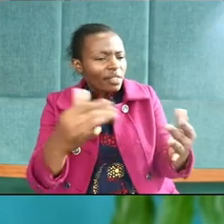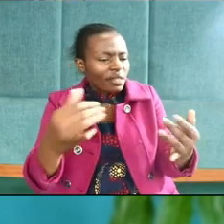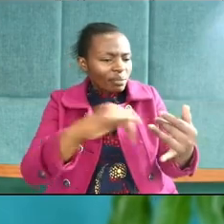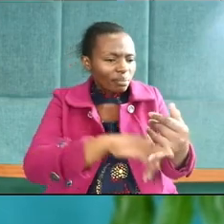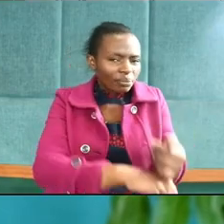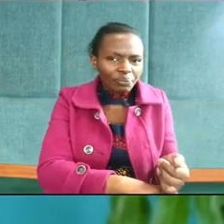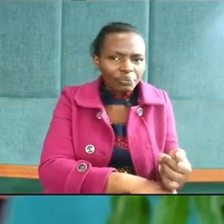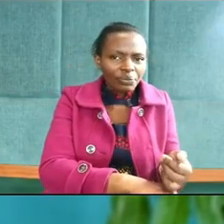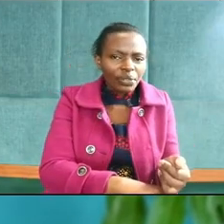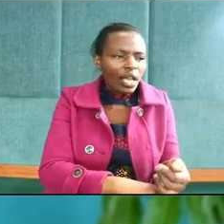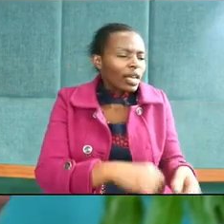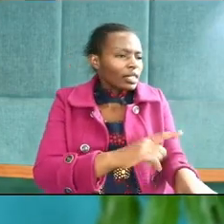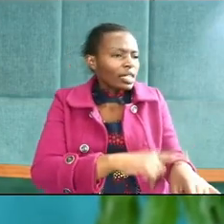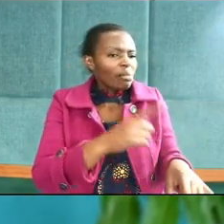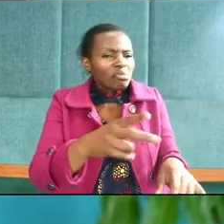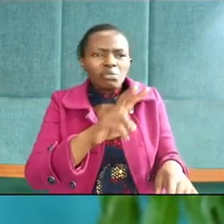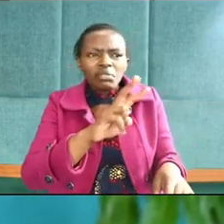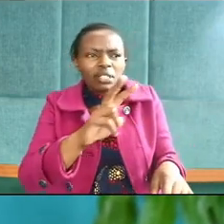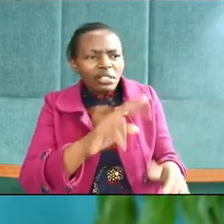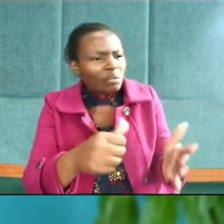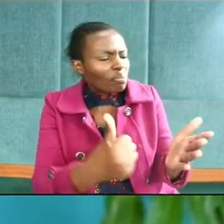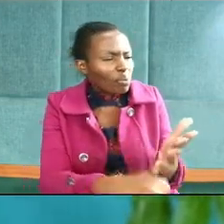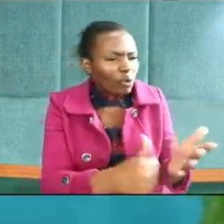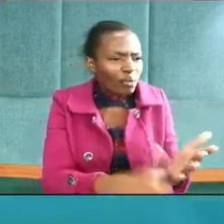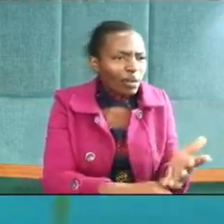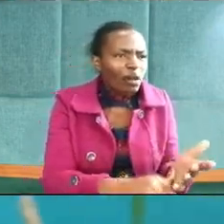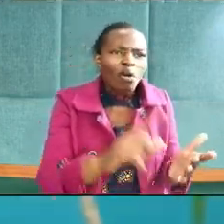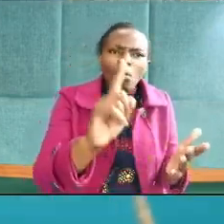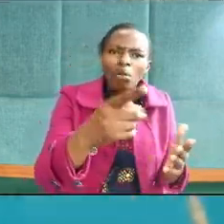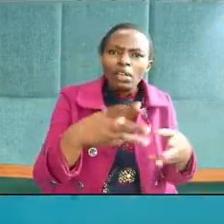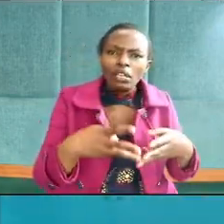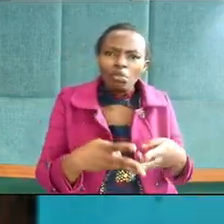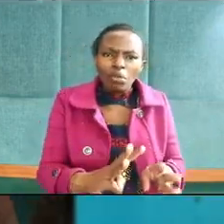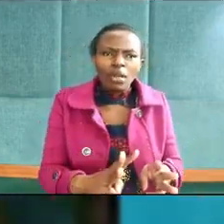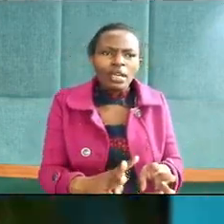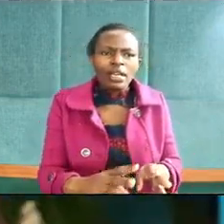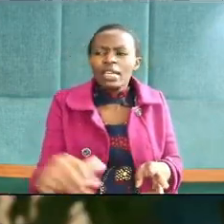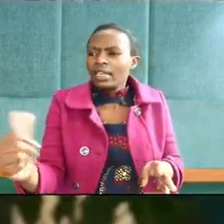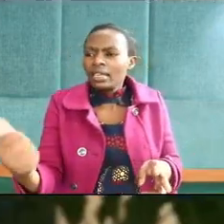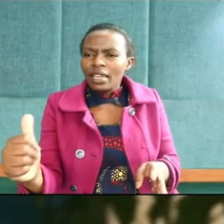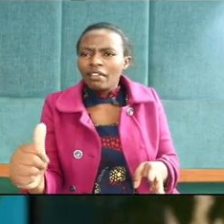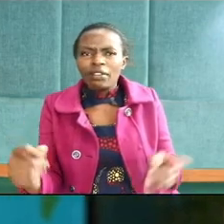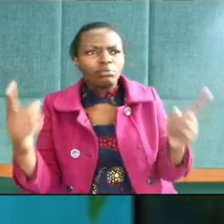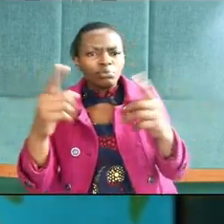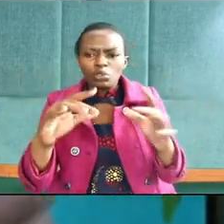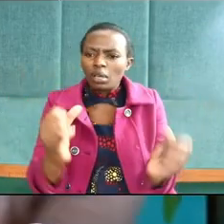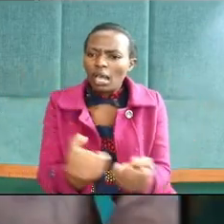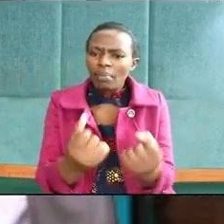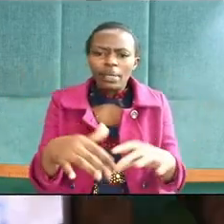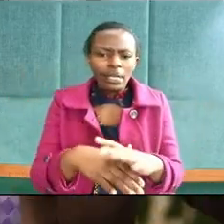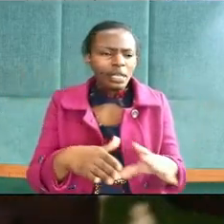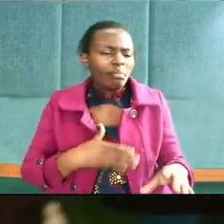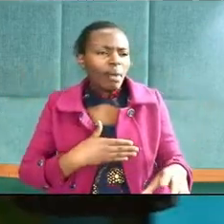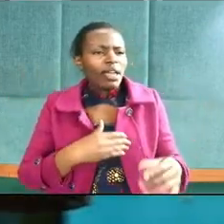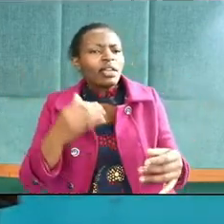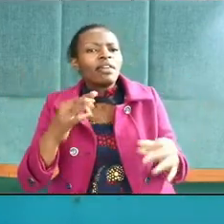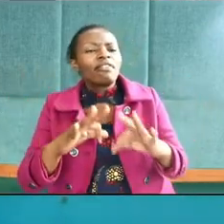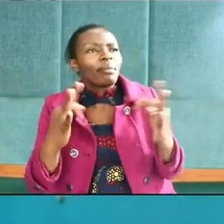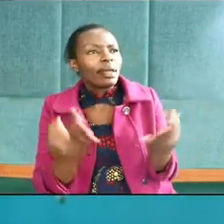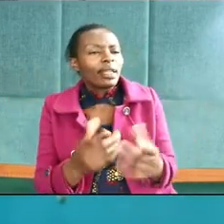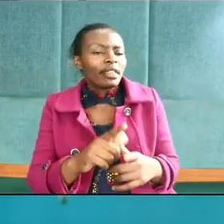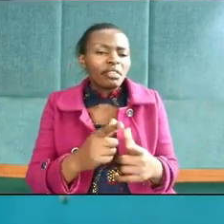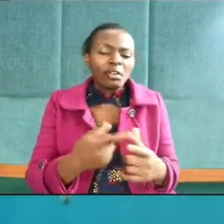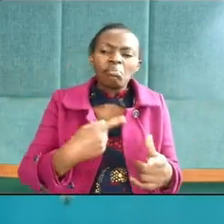to experience challenges, and the only way is, this never used to happen in my parents' home, then I will abort.